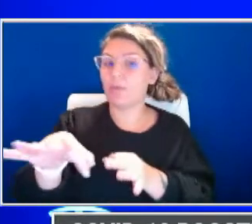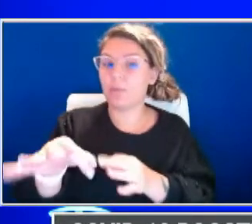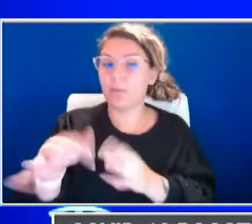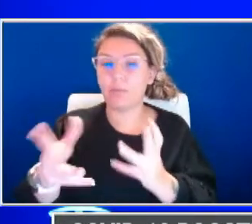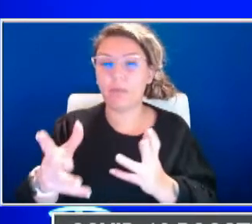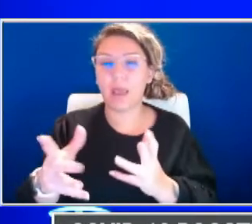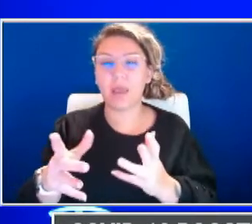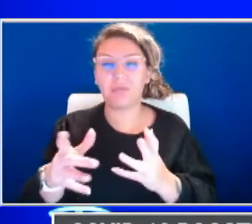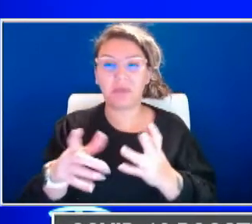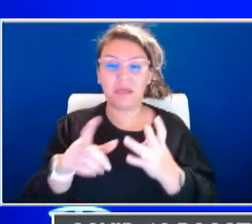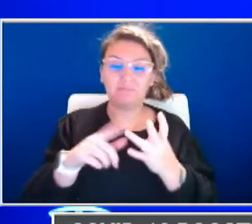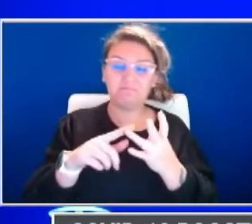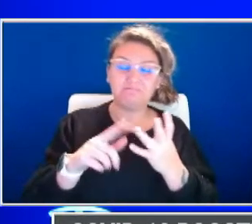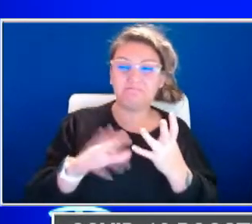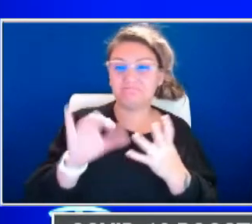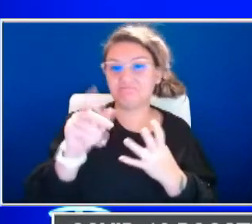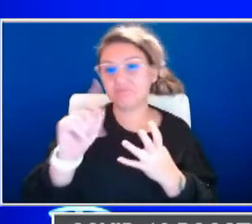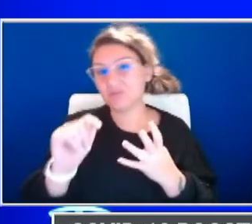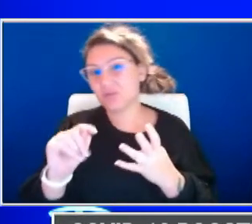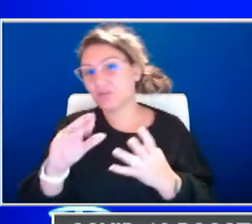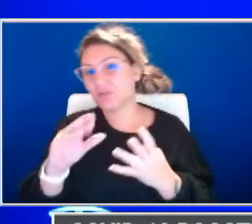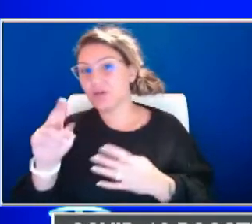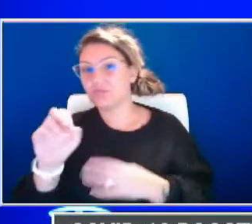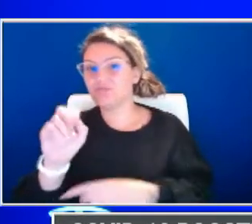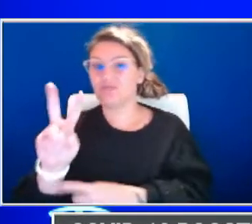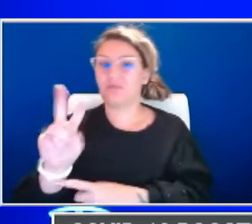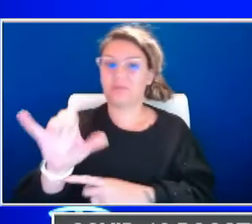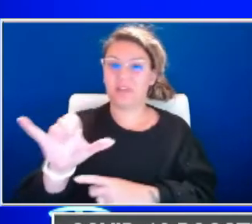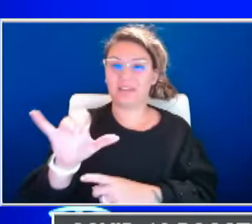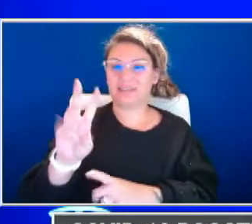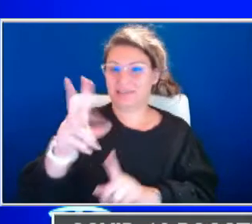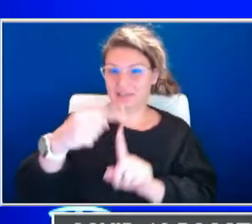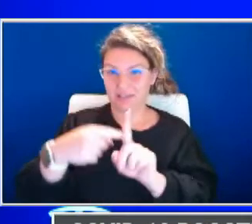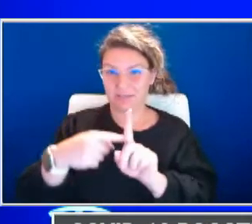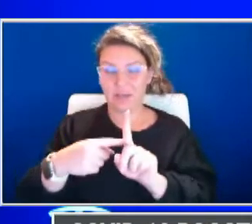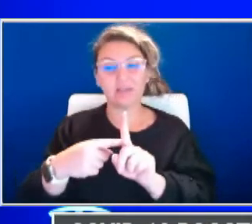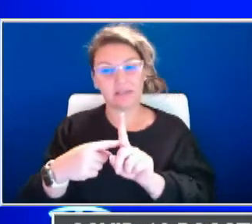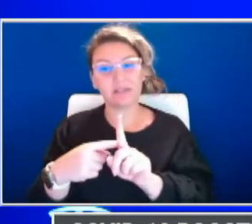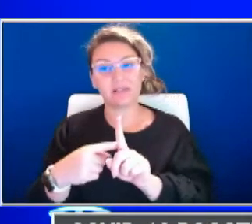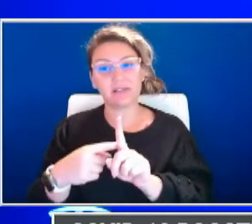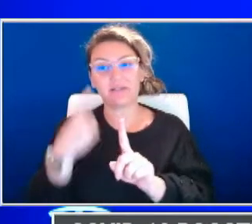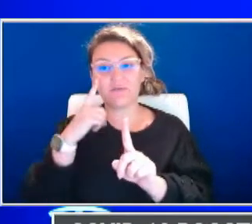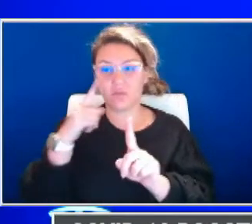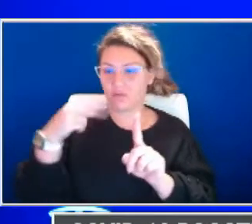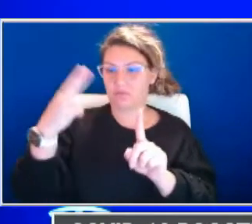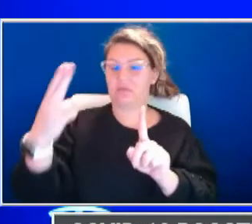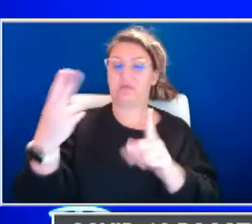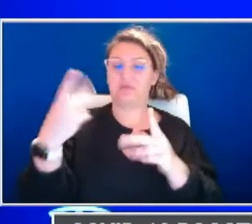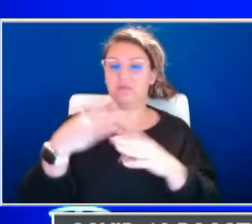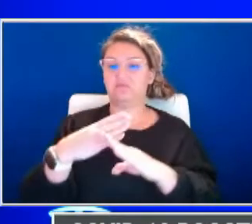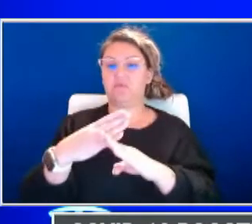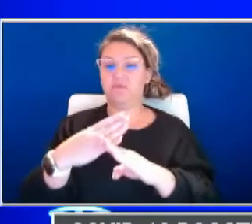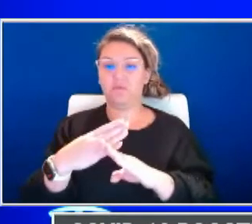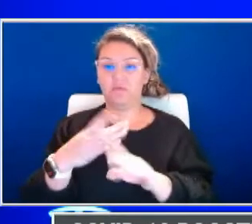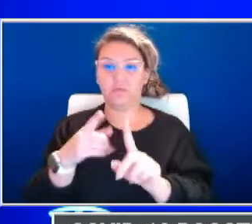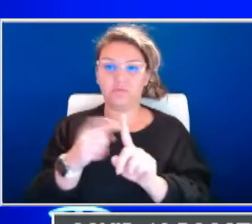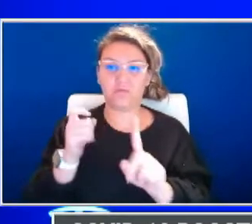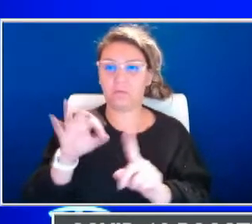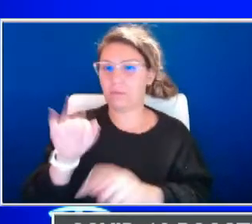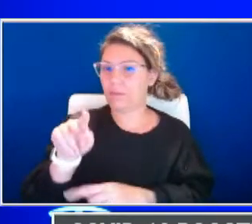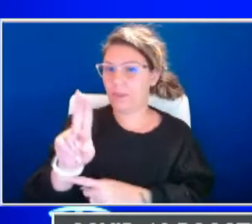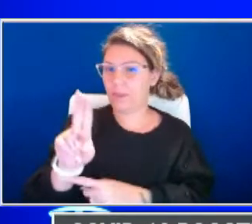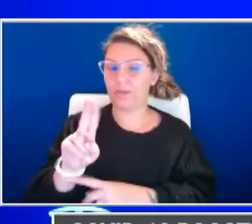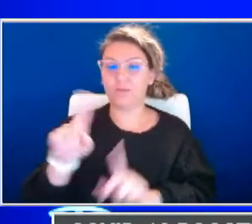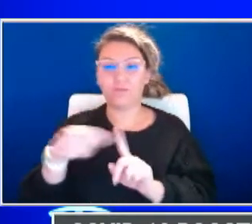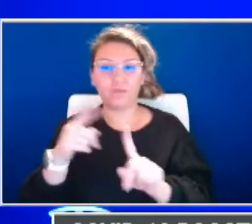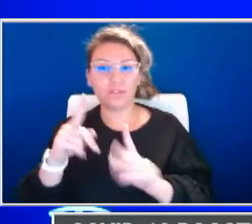October or November? That will give you 6 months of essential highest grade immunity against influenza when we start to see